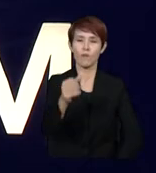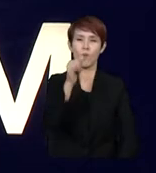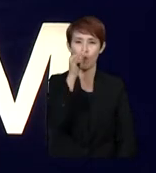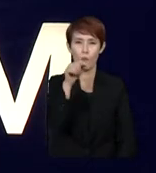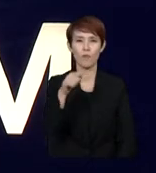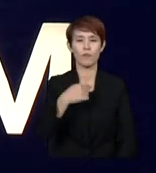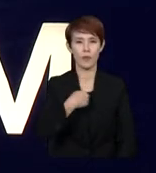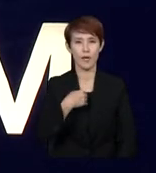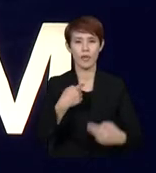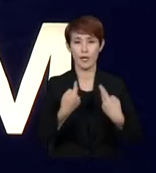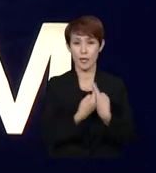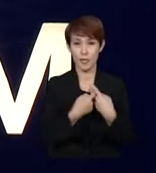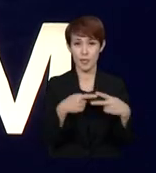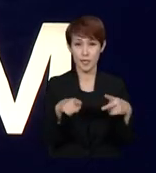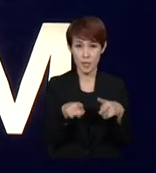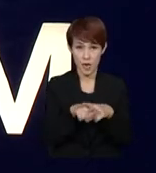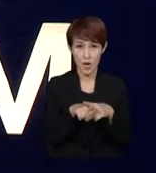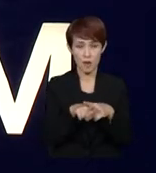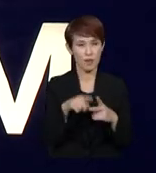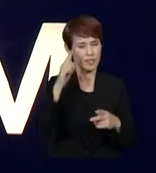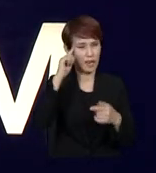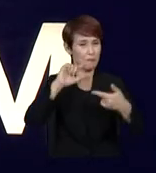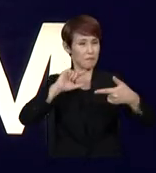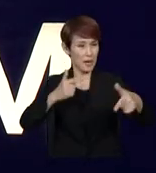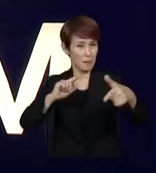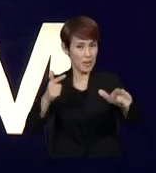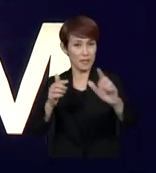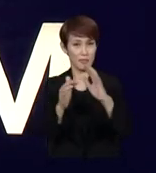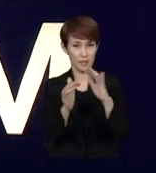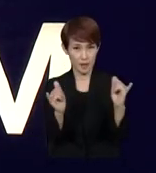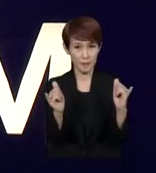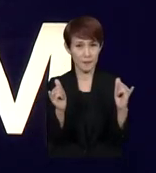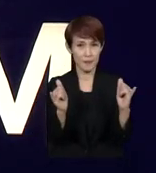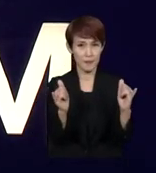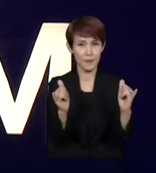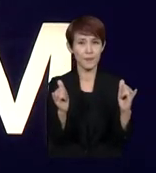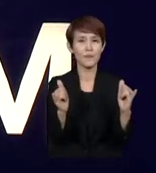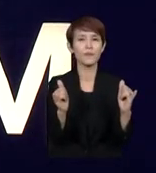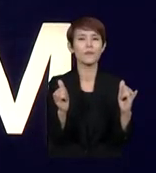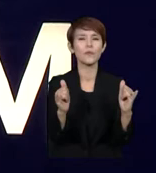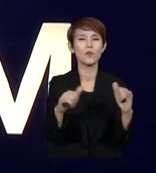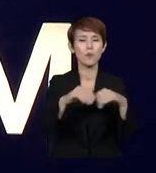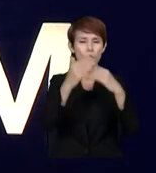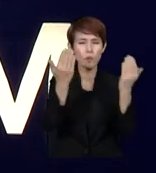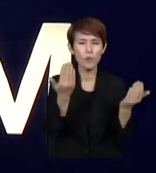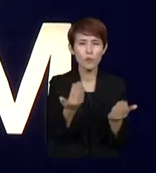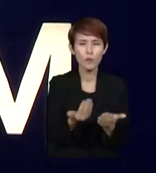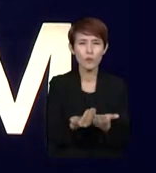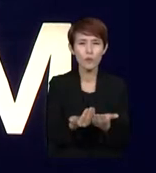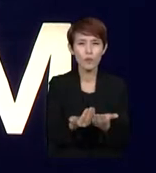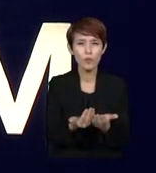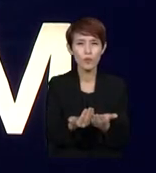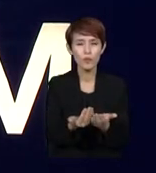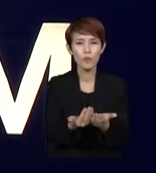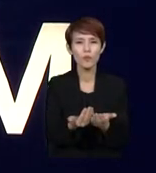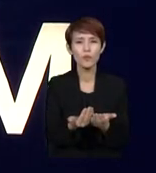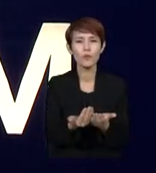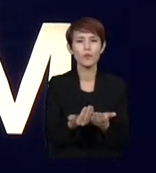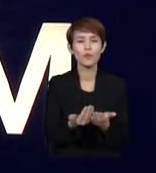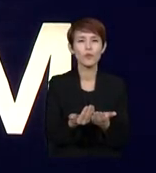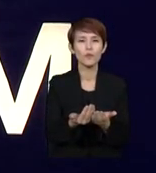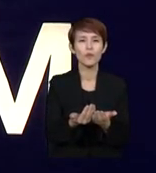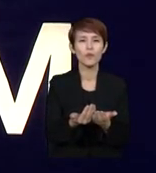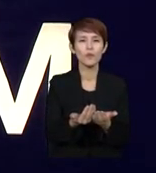people, the understanding of the people according to, let's say, Erdogan, Modi, Trump, etc., that all these people are at best